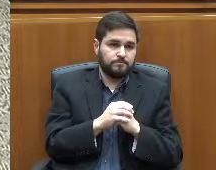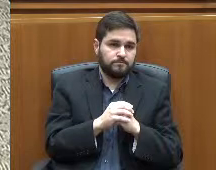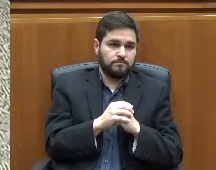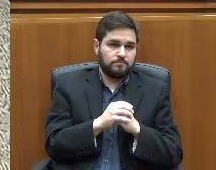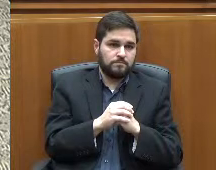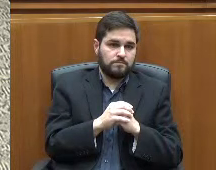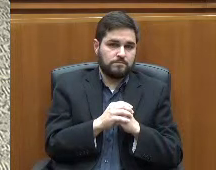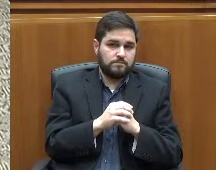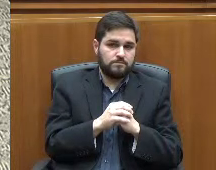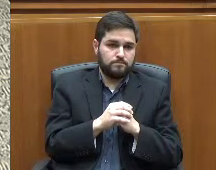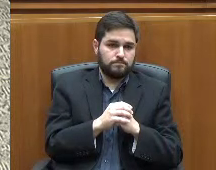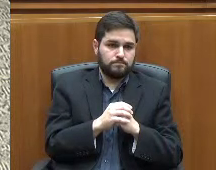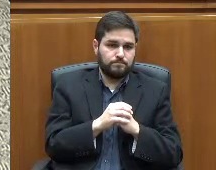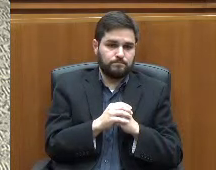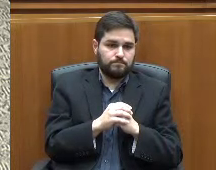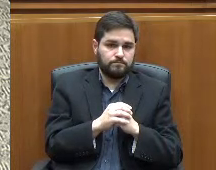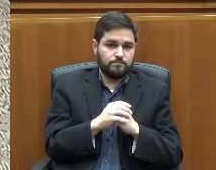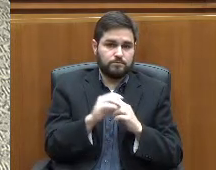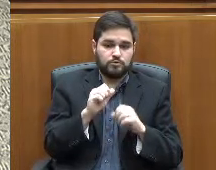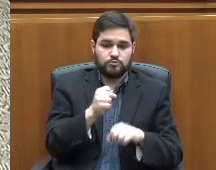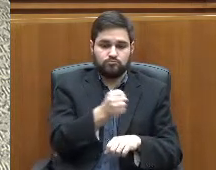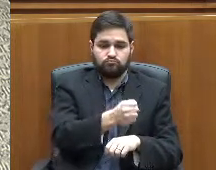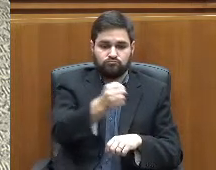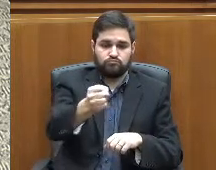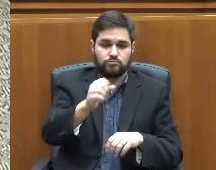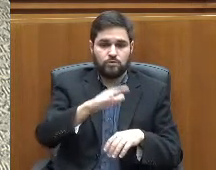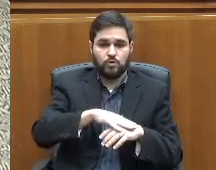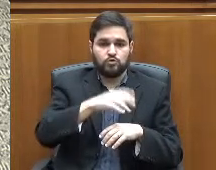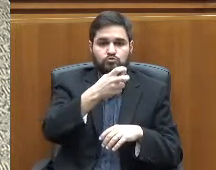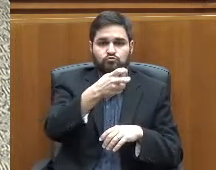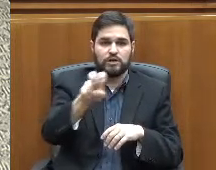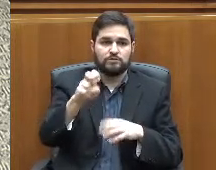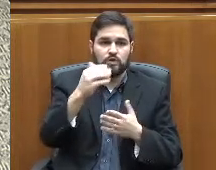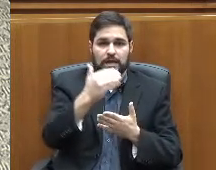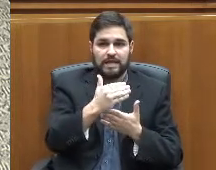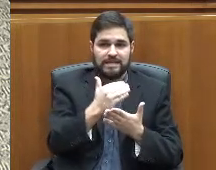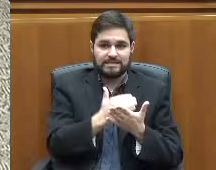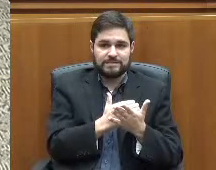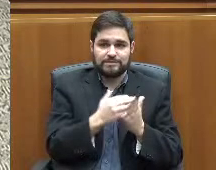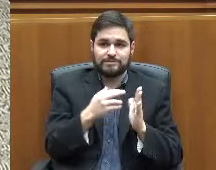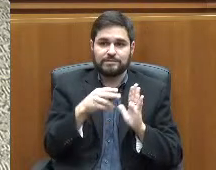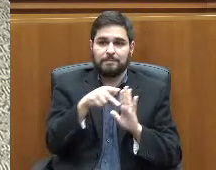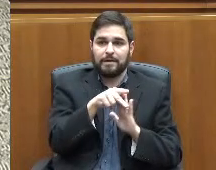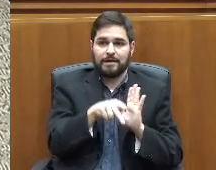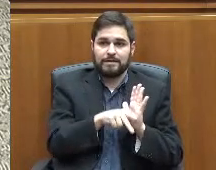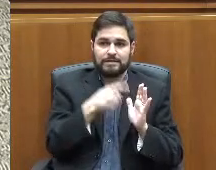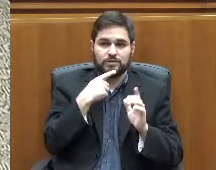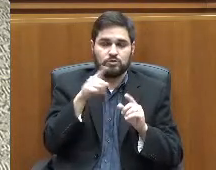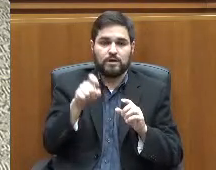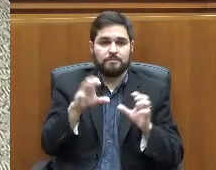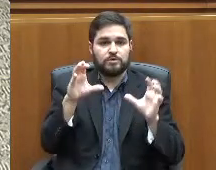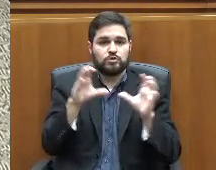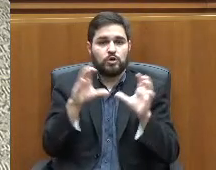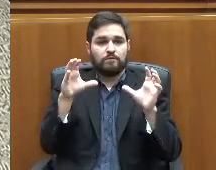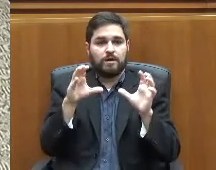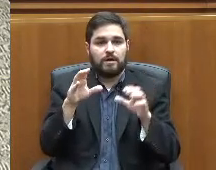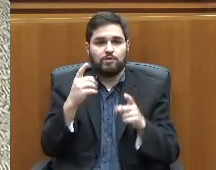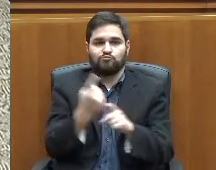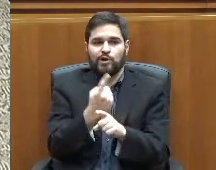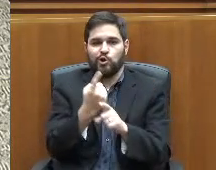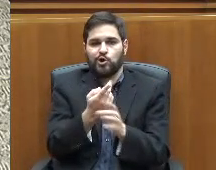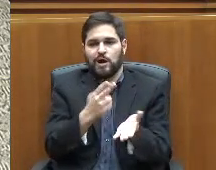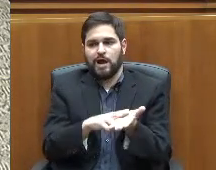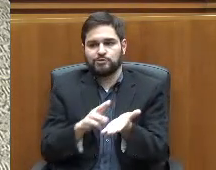To be placed on our transfer list as per policy, you have to be a certified teacher on a regular contract.